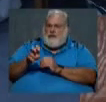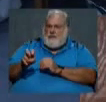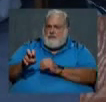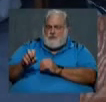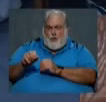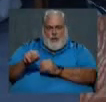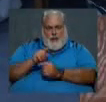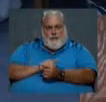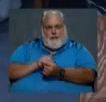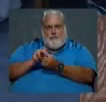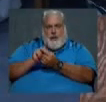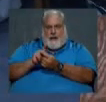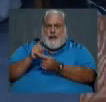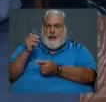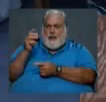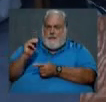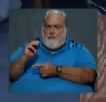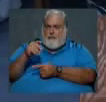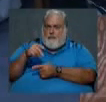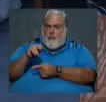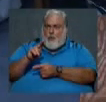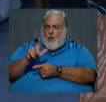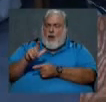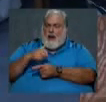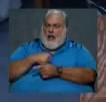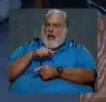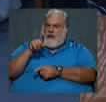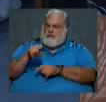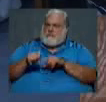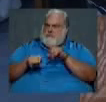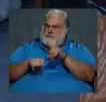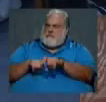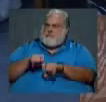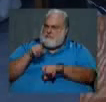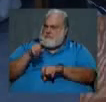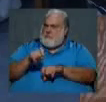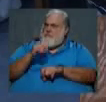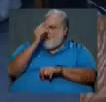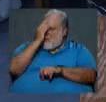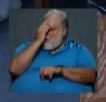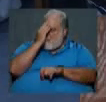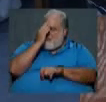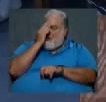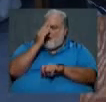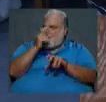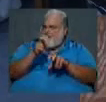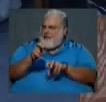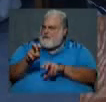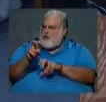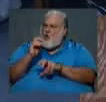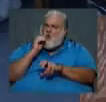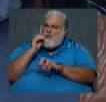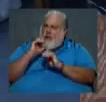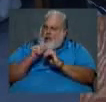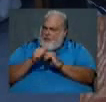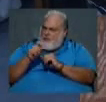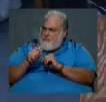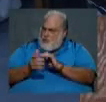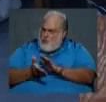Presidian and I met Paul, and I had a lot of questions for them because I know a little bit about transitional homes and how they're supposed to